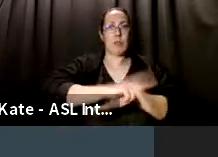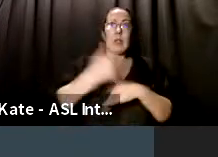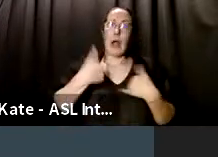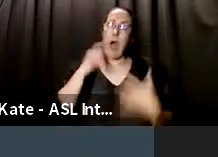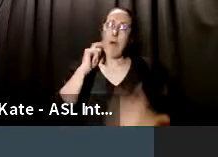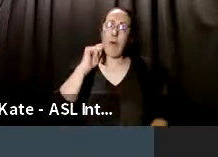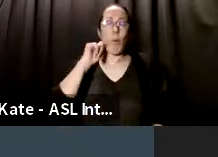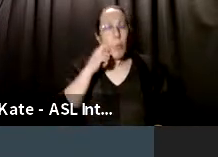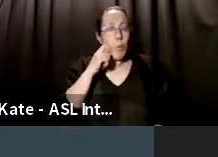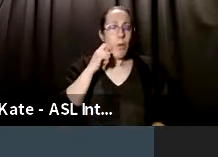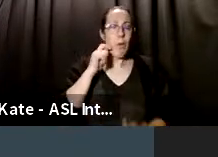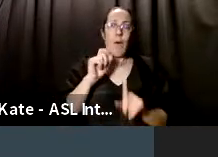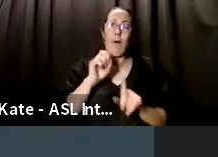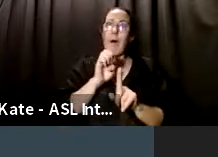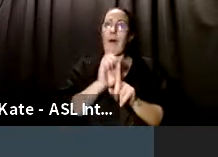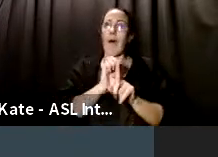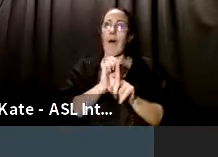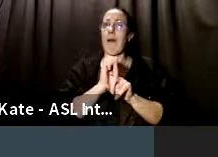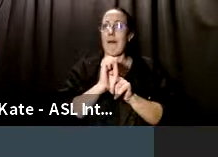environmental justice